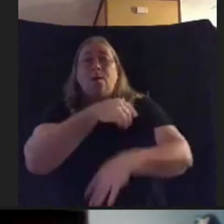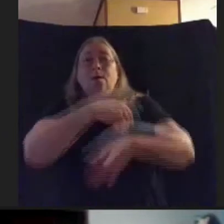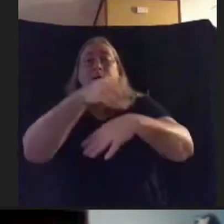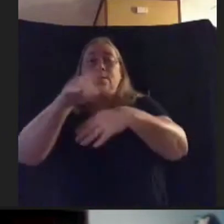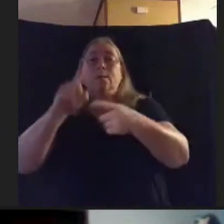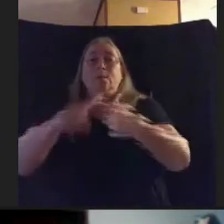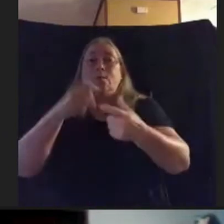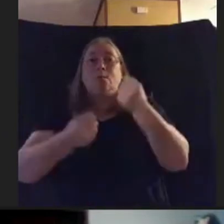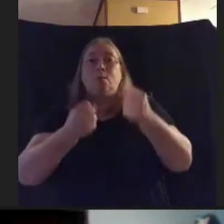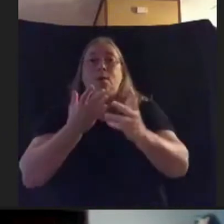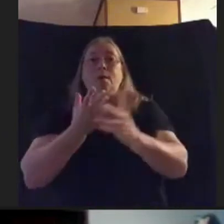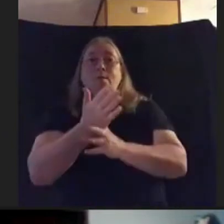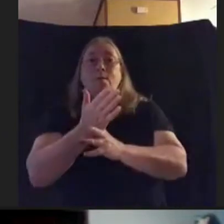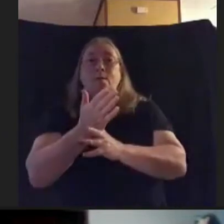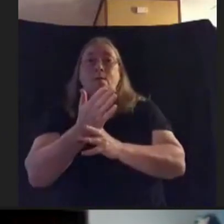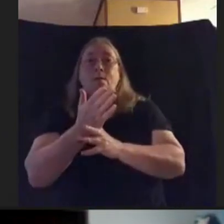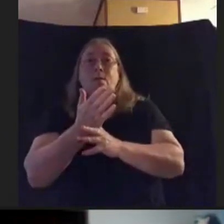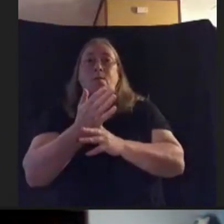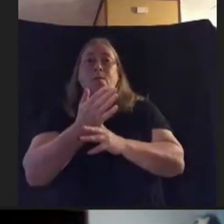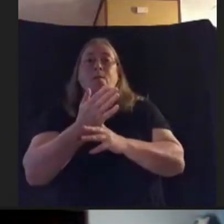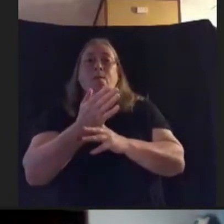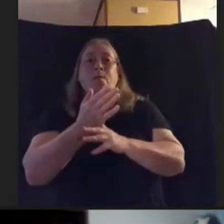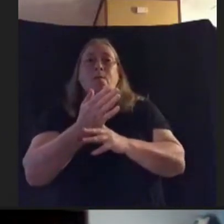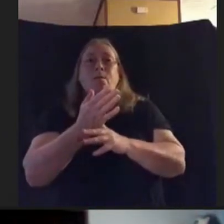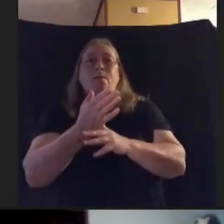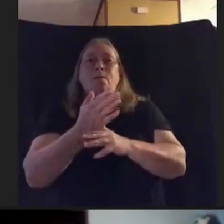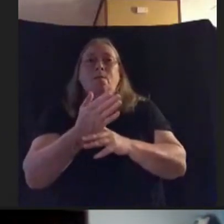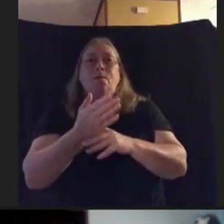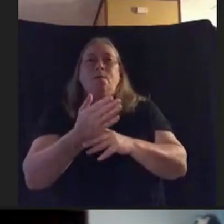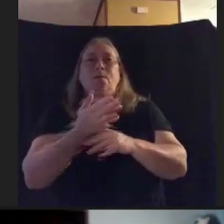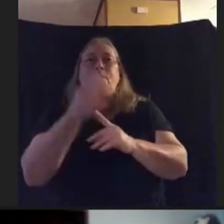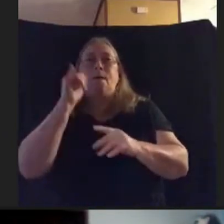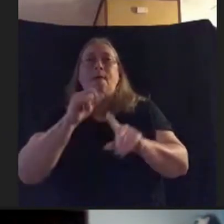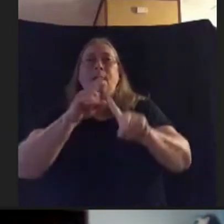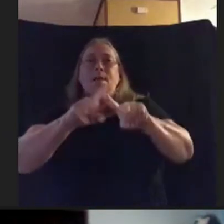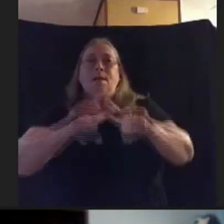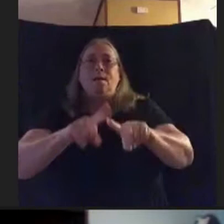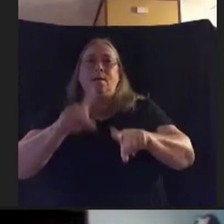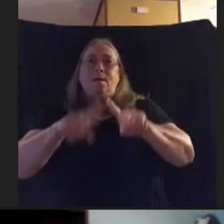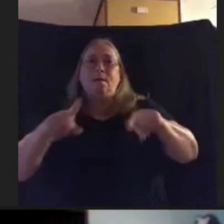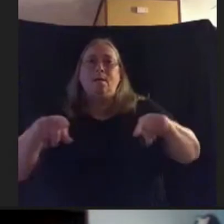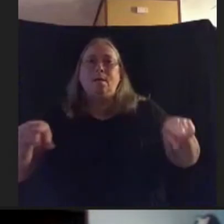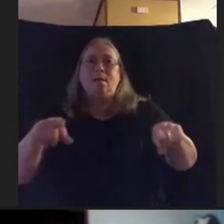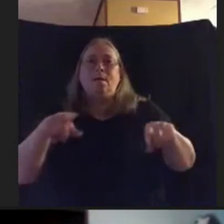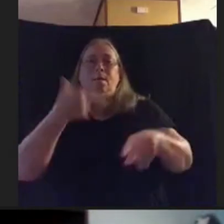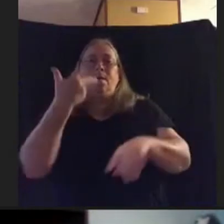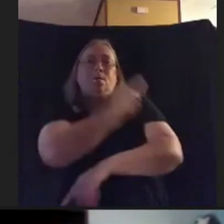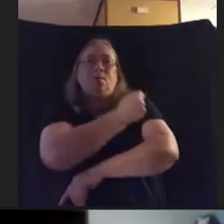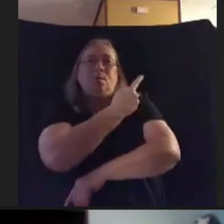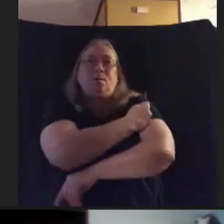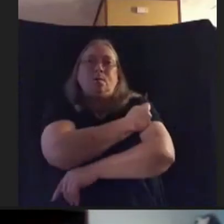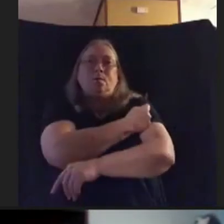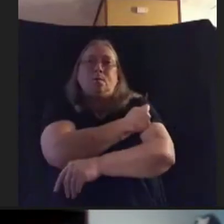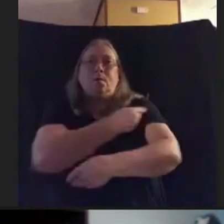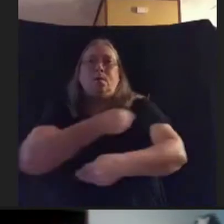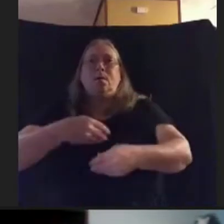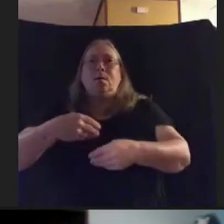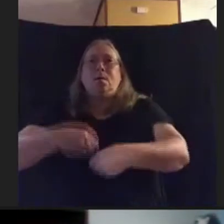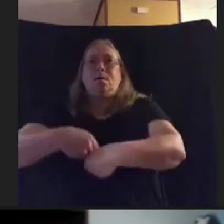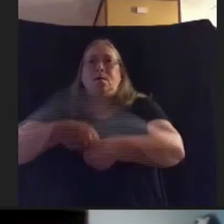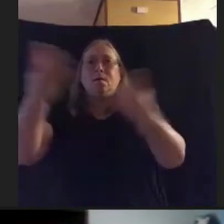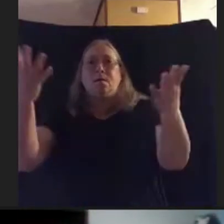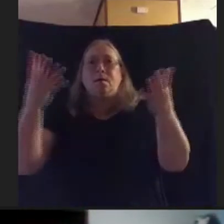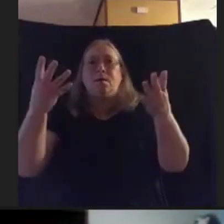to support the state drive-through operations, that leaves a very small amount of vaccine to be distributed amongst other partners around the state.